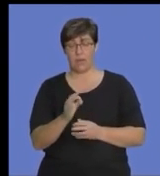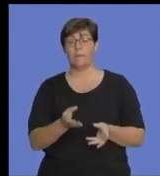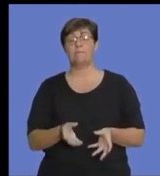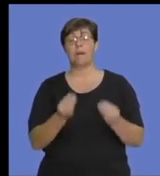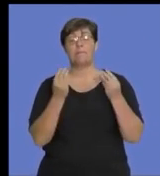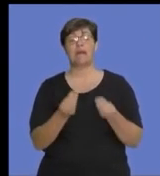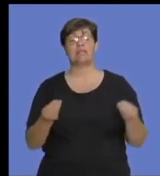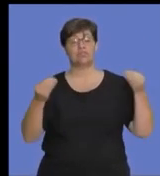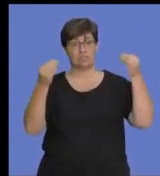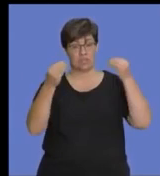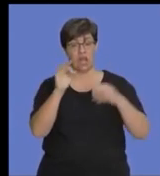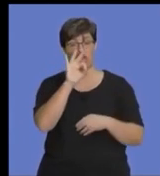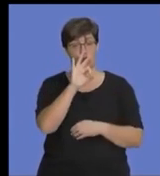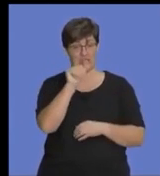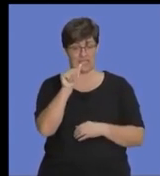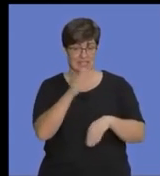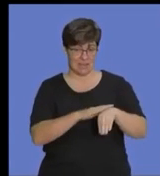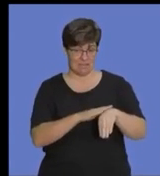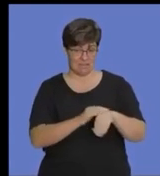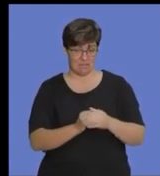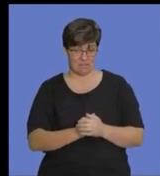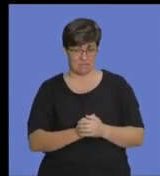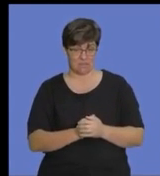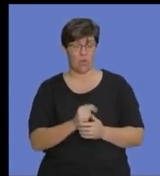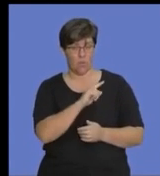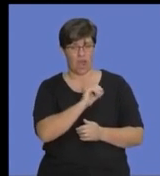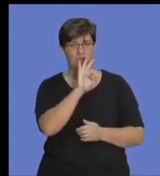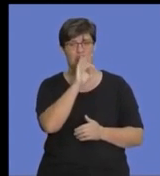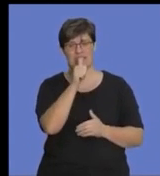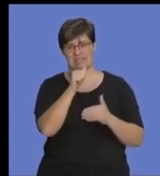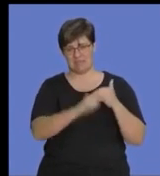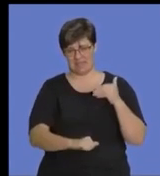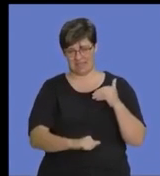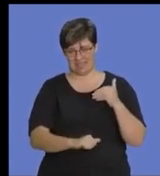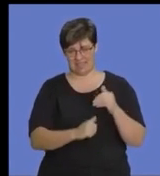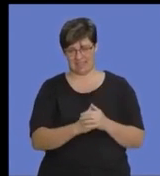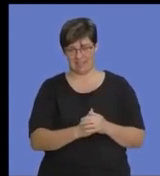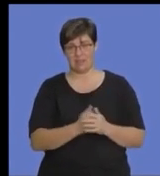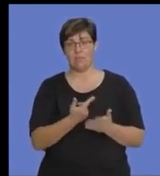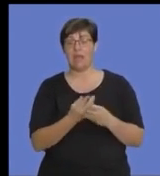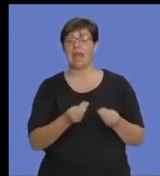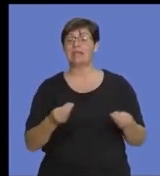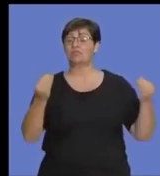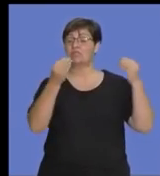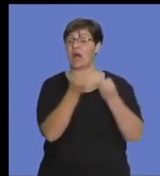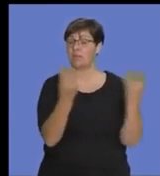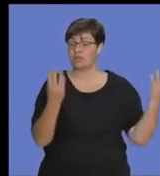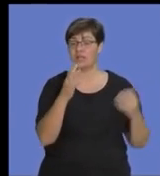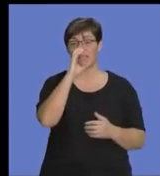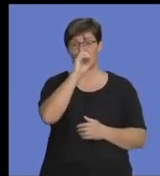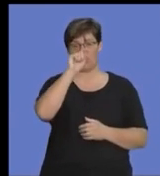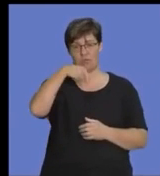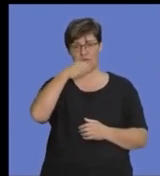Sibusiso is getting interest 36 times. So it's for 36 months. And the interest that he is getting is